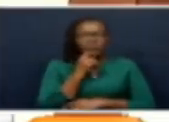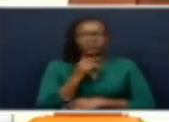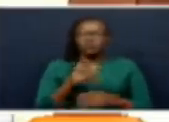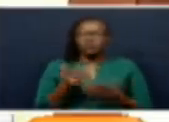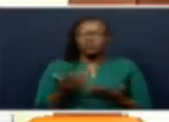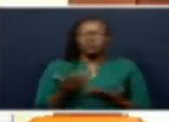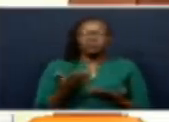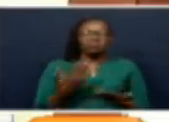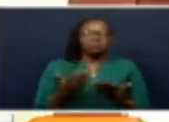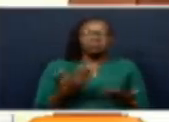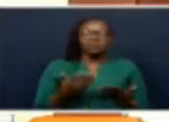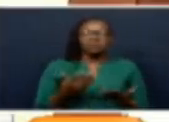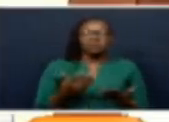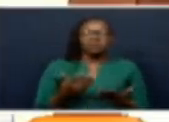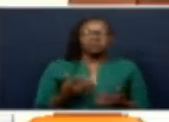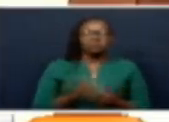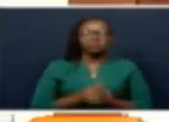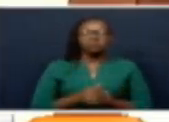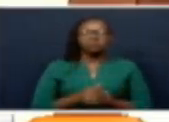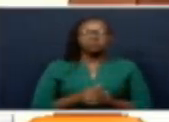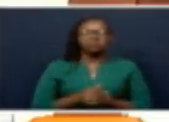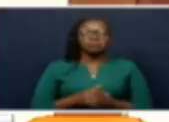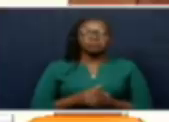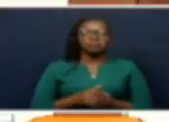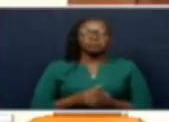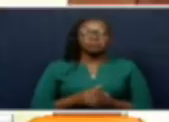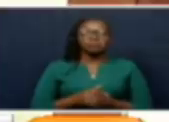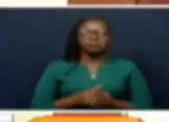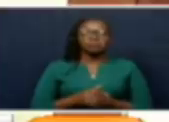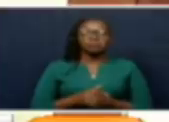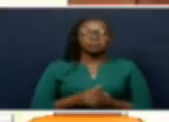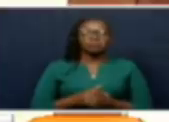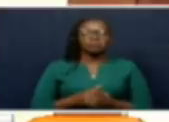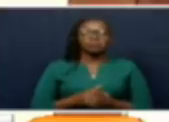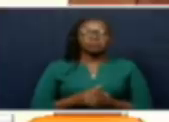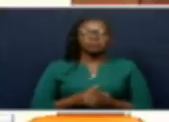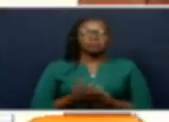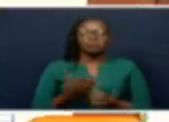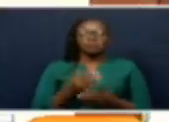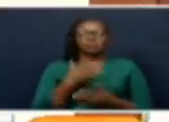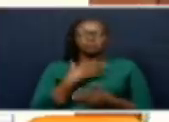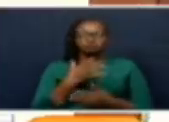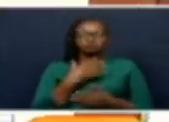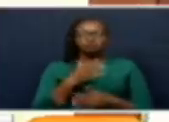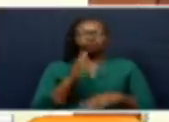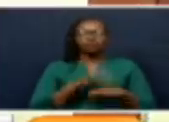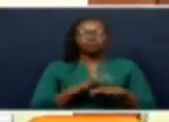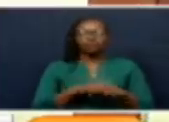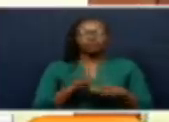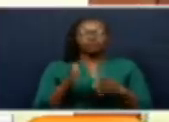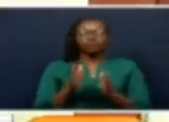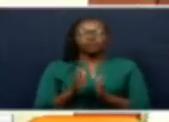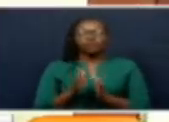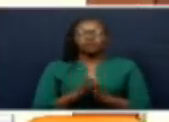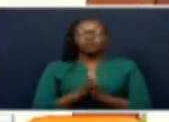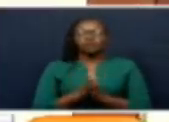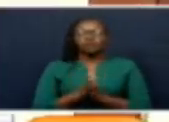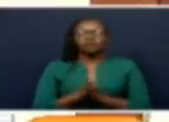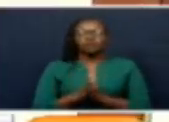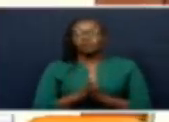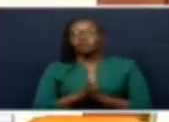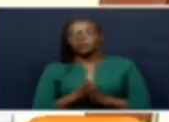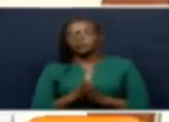I would have told you that let Matiang remain there. Because he was bringing in good reforms for... Radical changes. Absolutely. Yes.